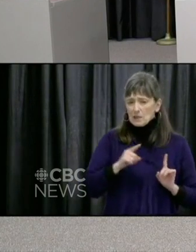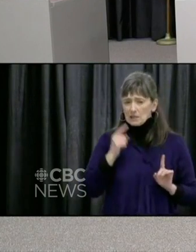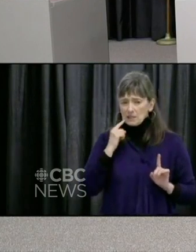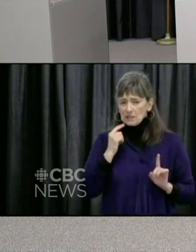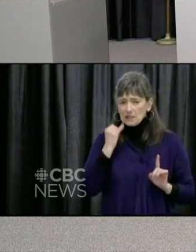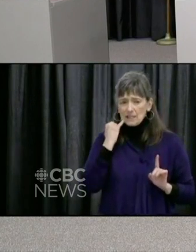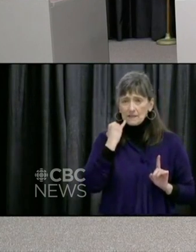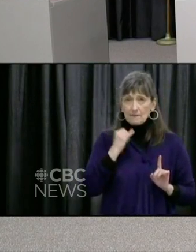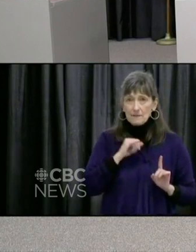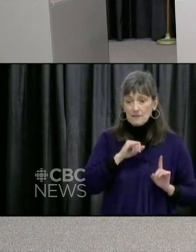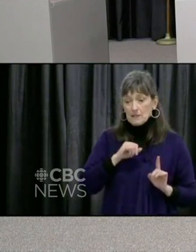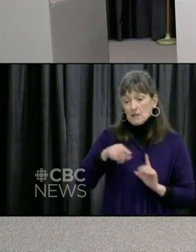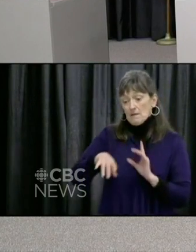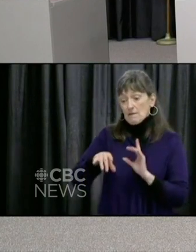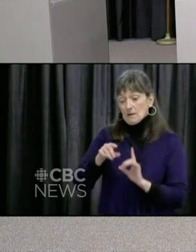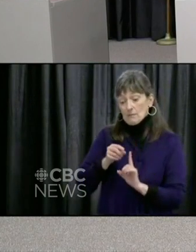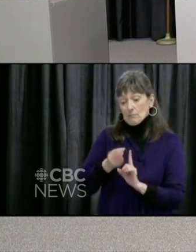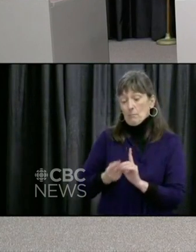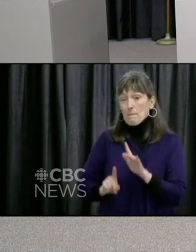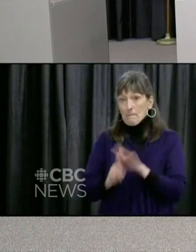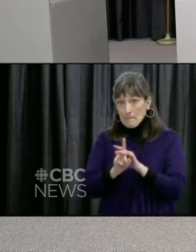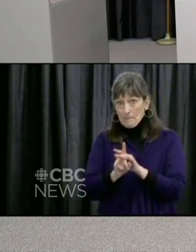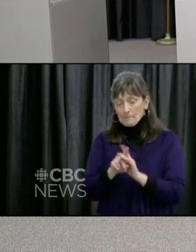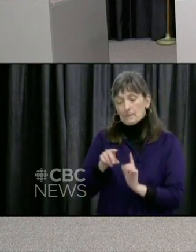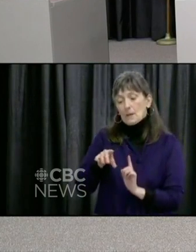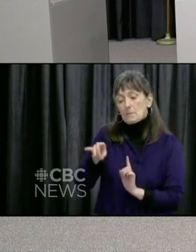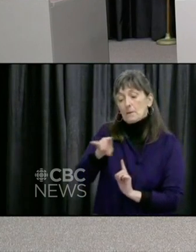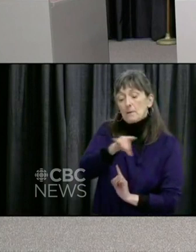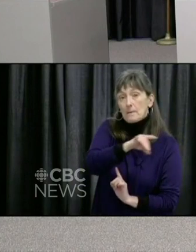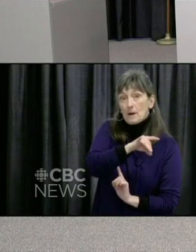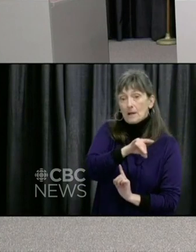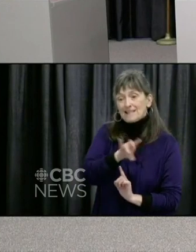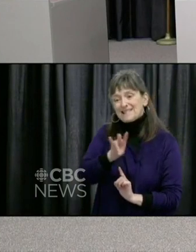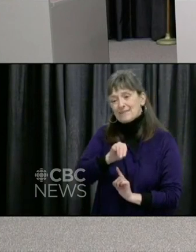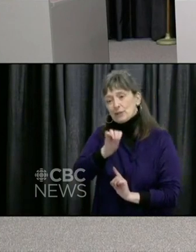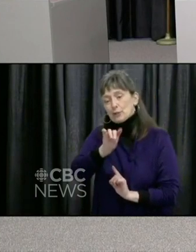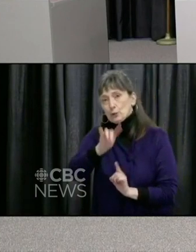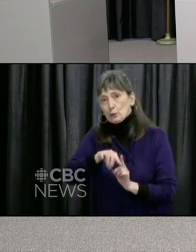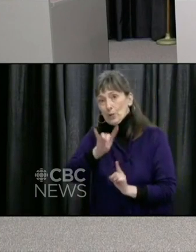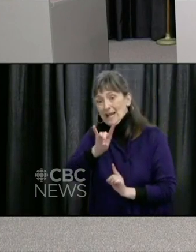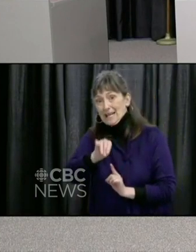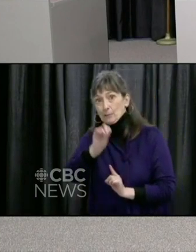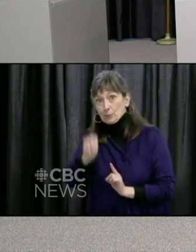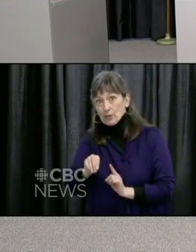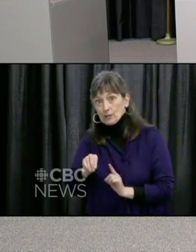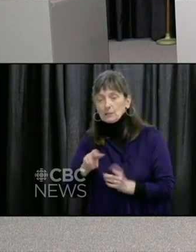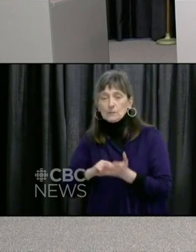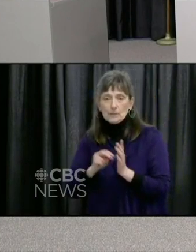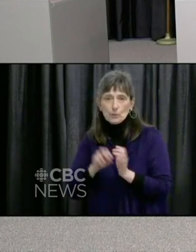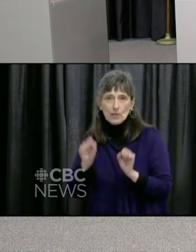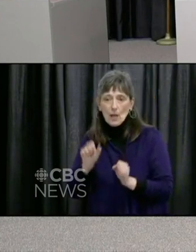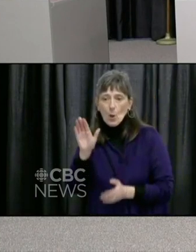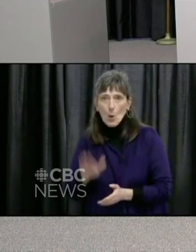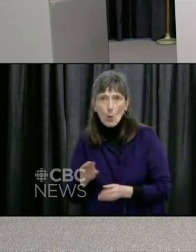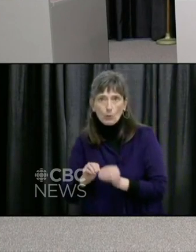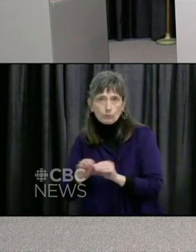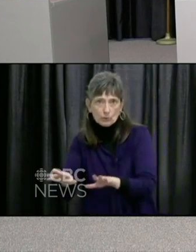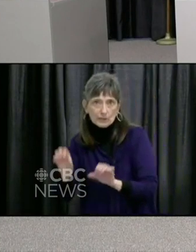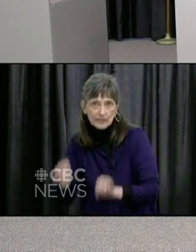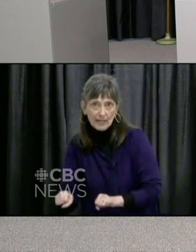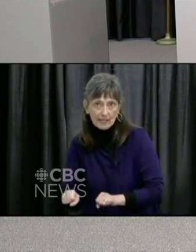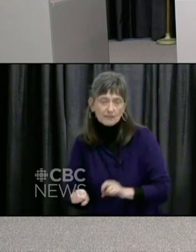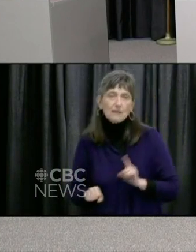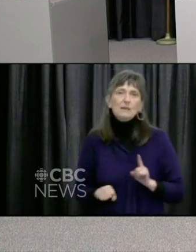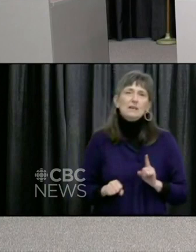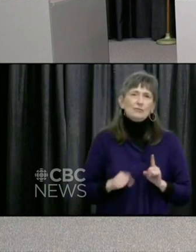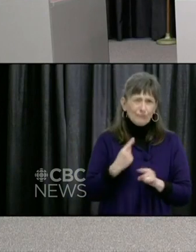identified 70 or 80% of cases. Is that right? Yeah, so this comes from a model from the Public Health Agency of Canada